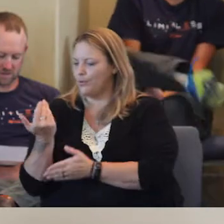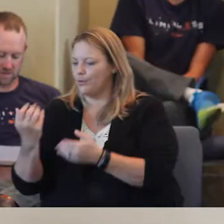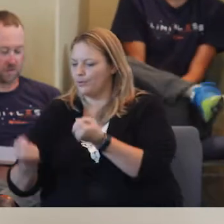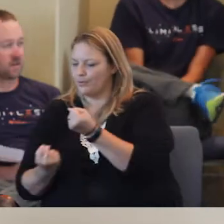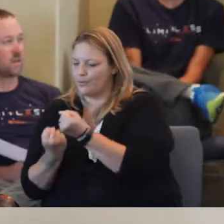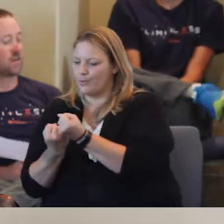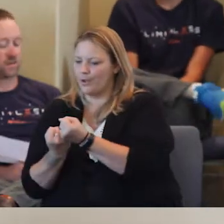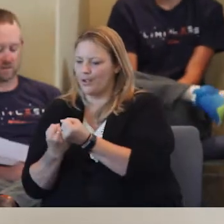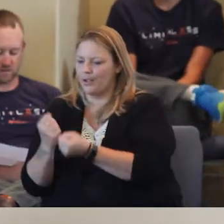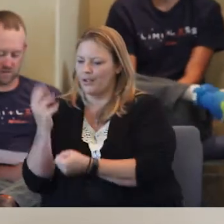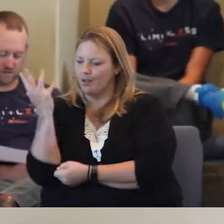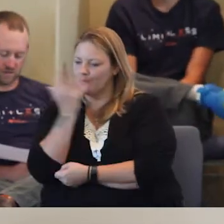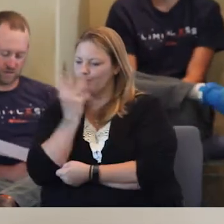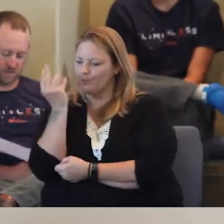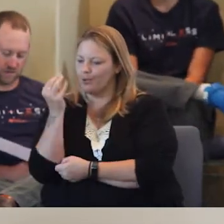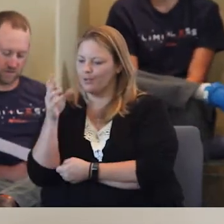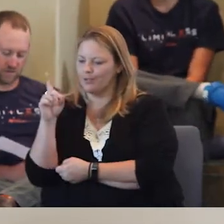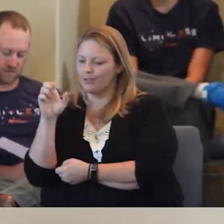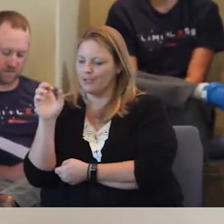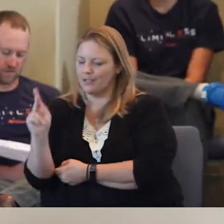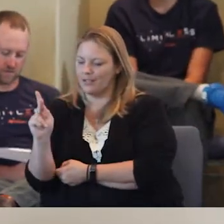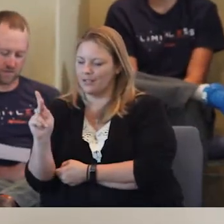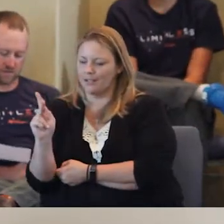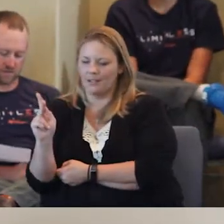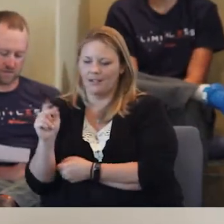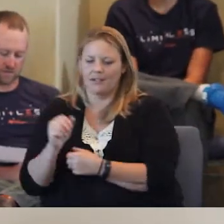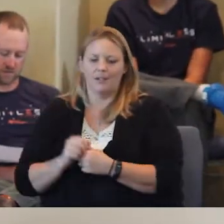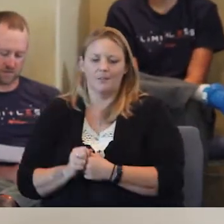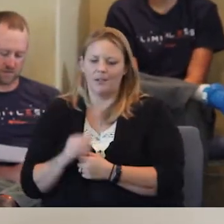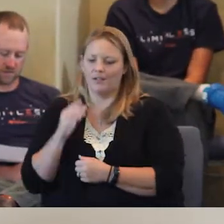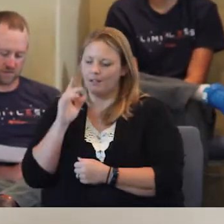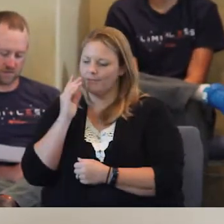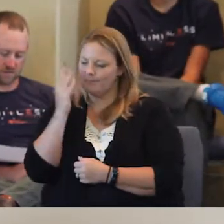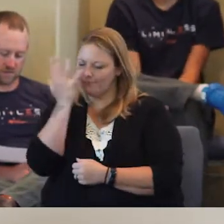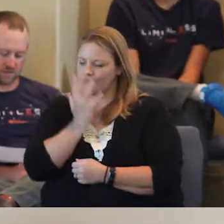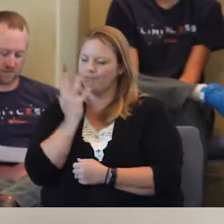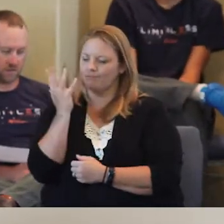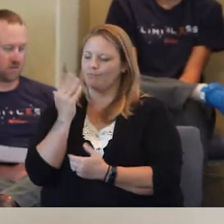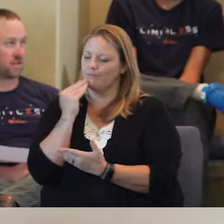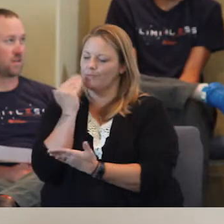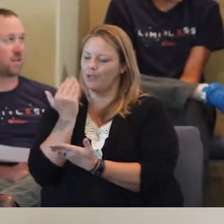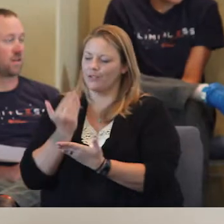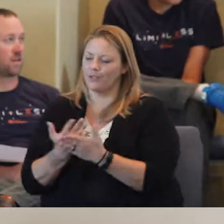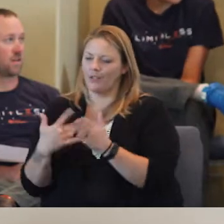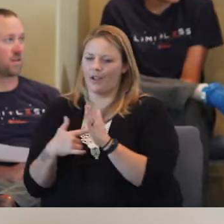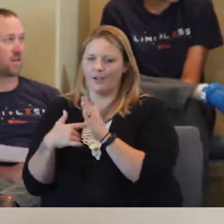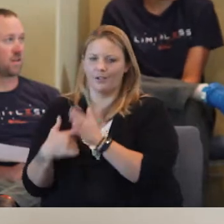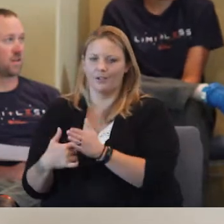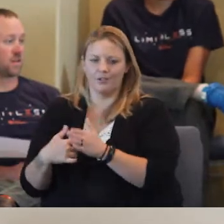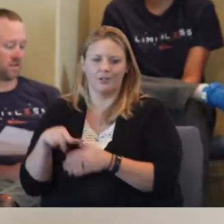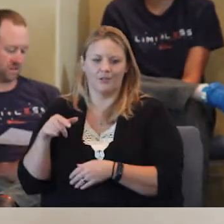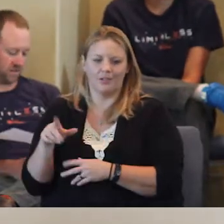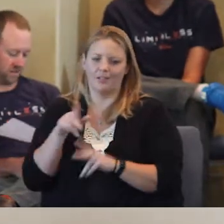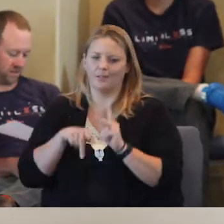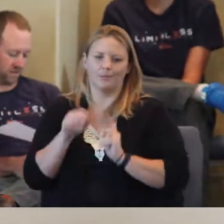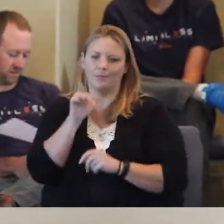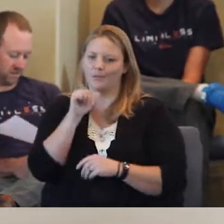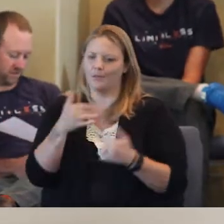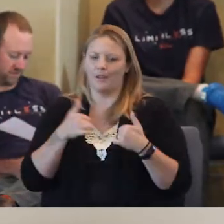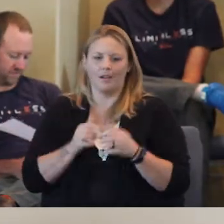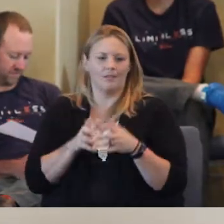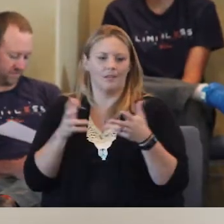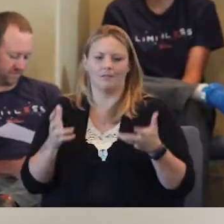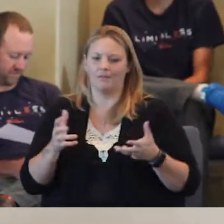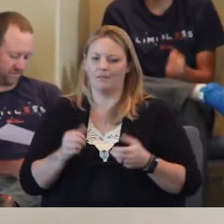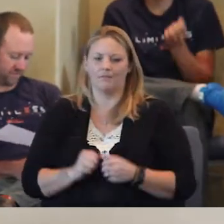supported, beautiful deck. And we never got to stain it, but it looked really good. And it kind of showed that these